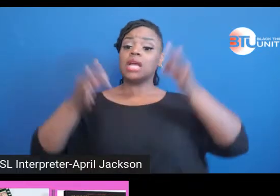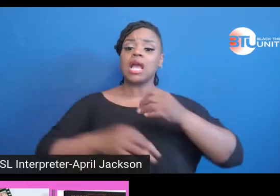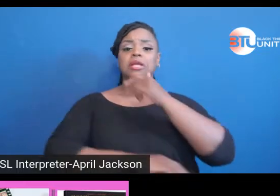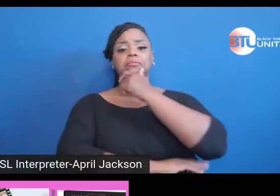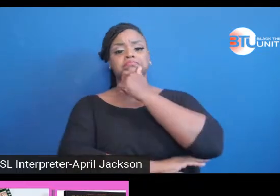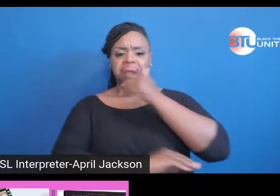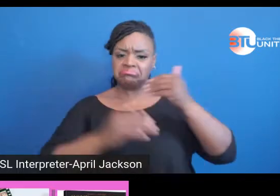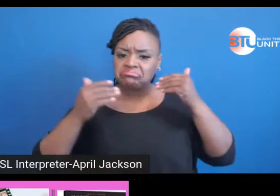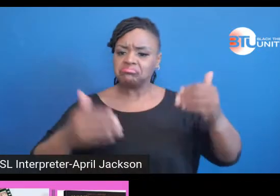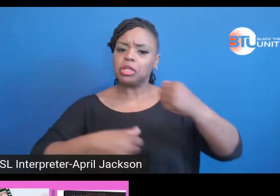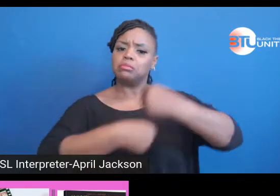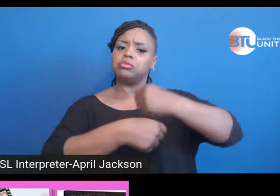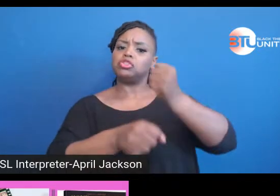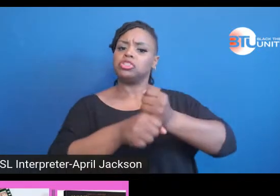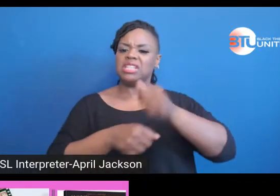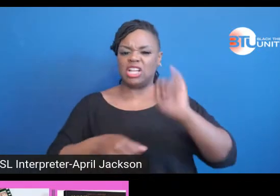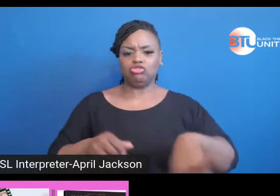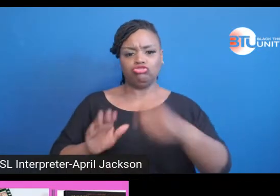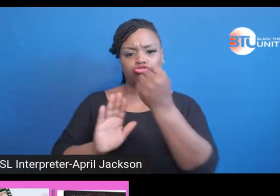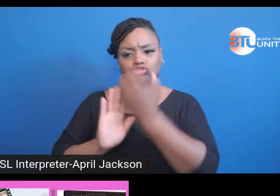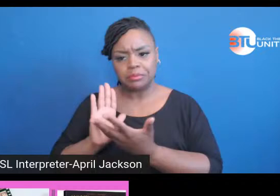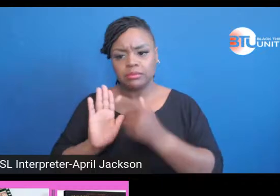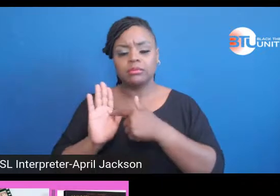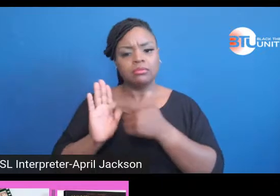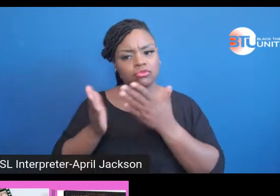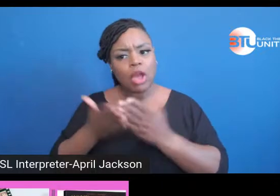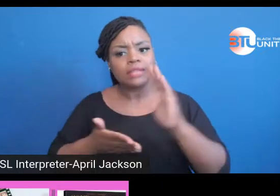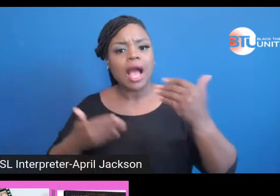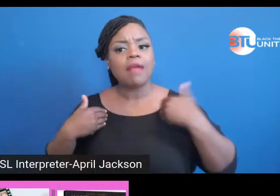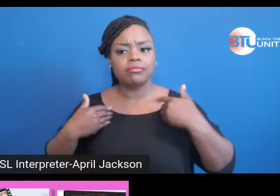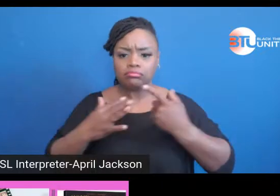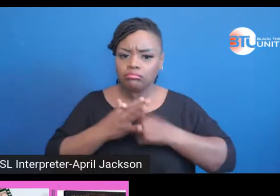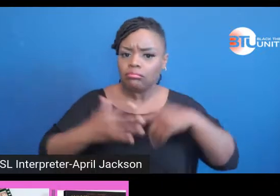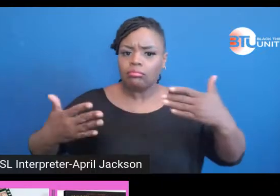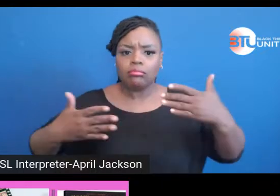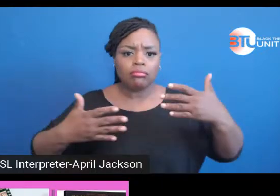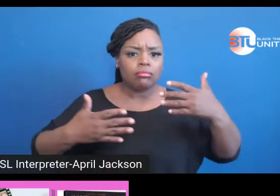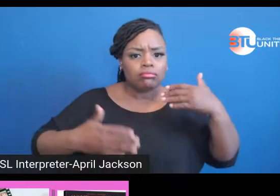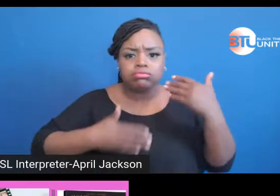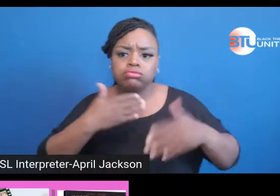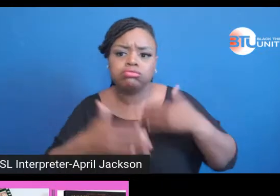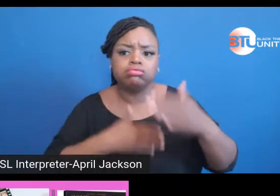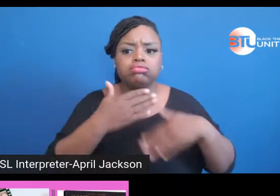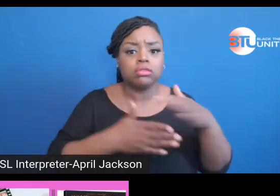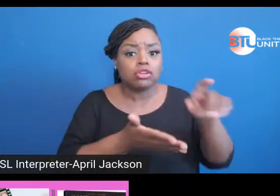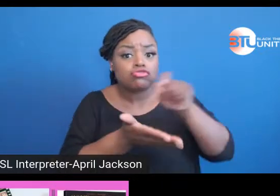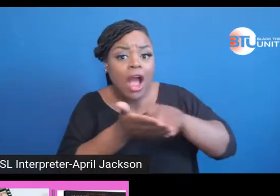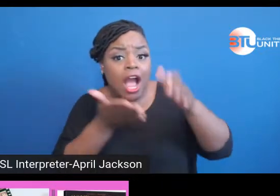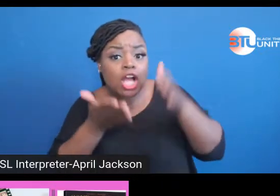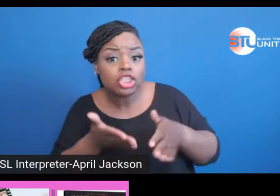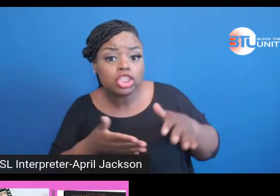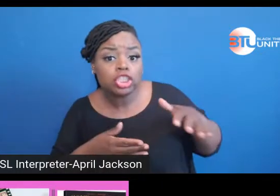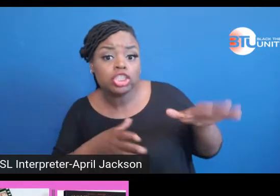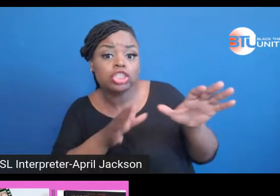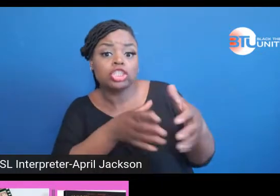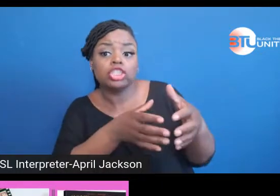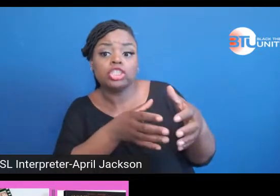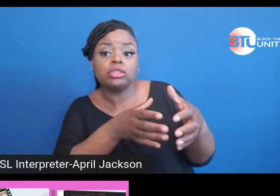buy the rights to that outright. The writer is not the original writer, unless they're a very powerful